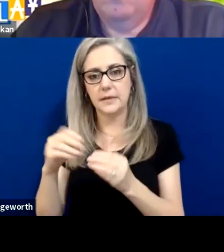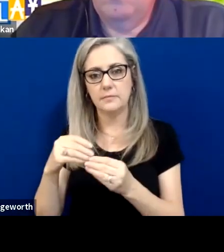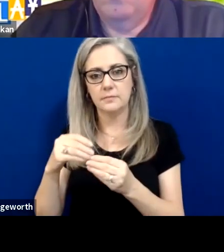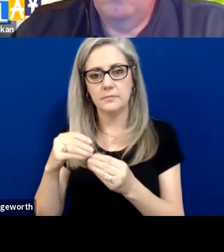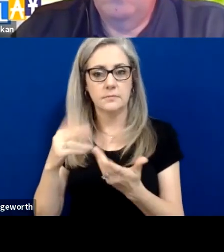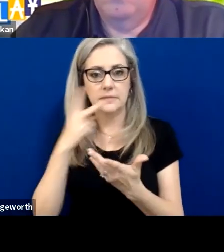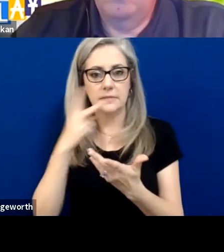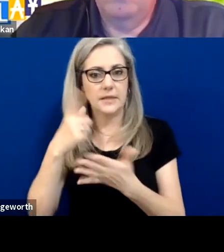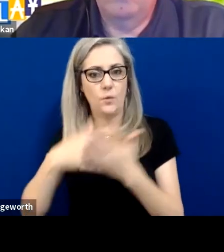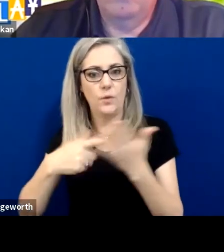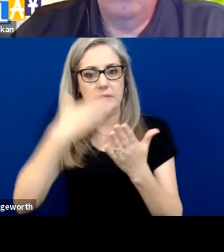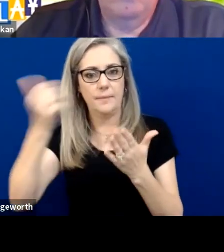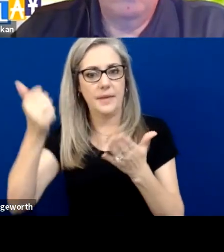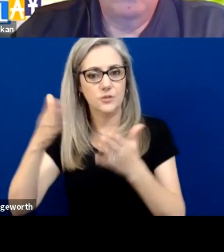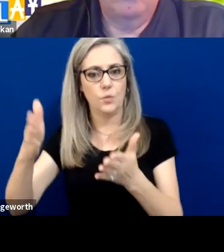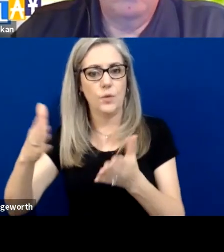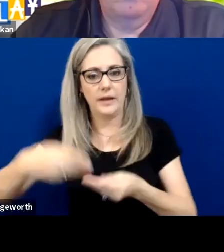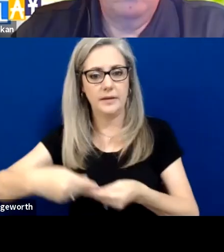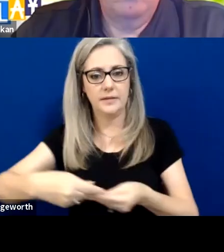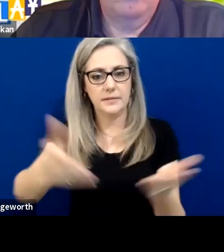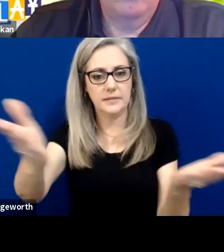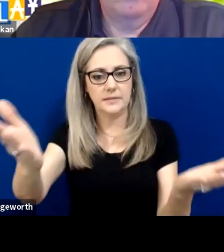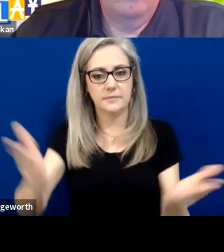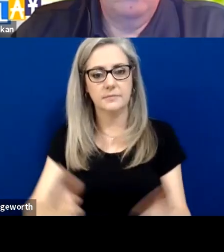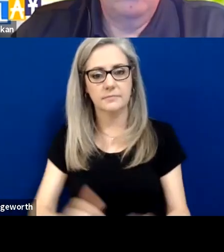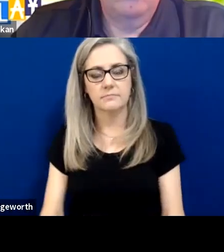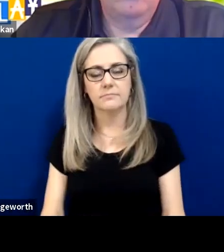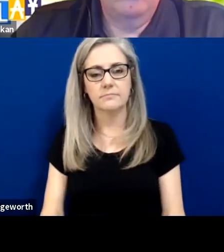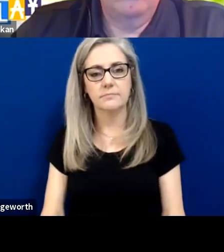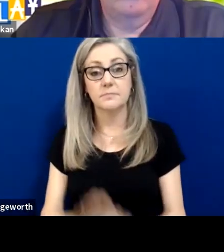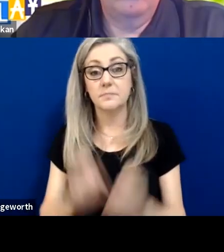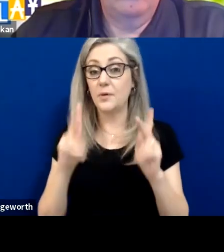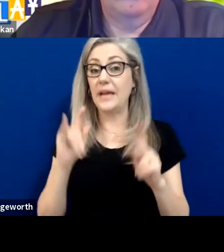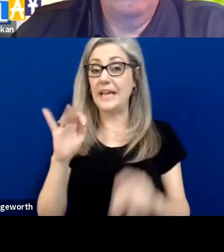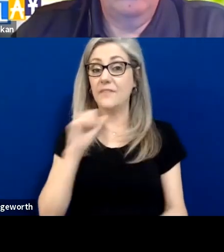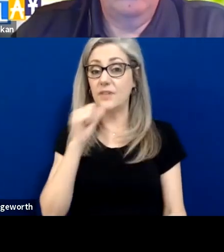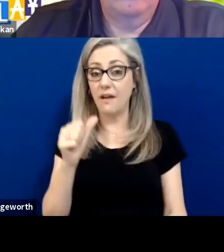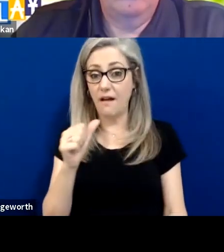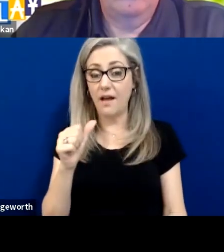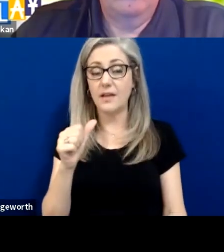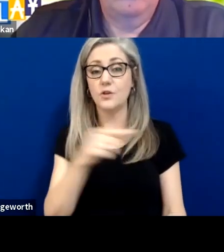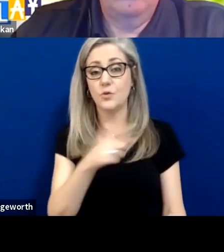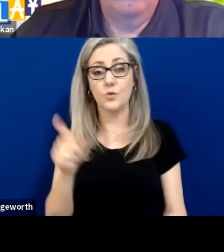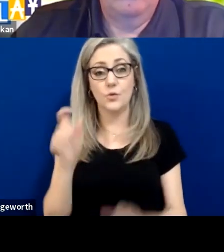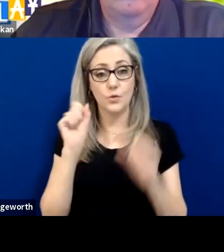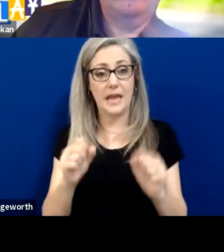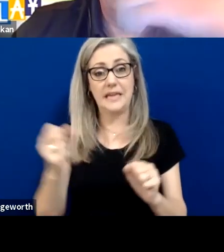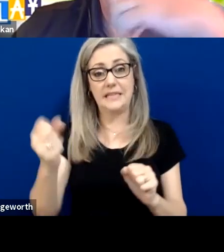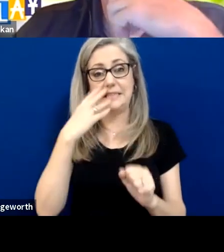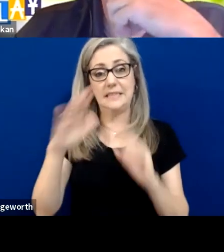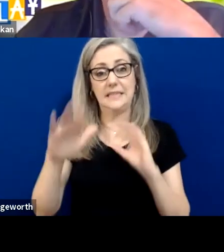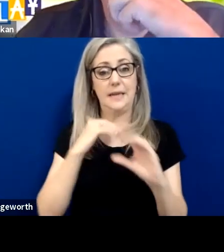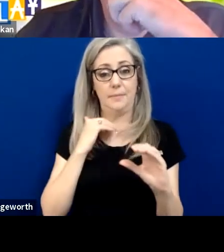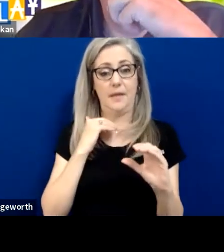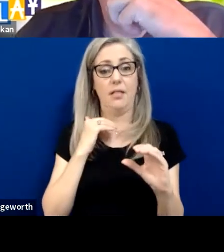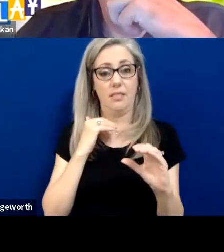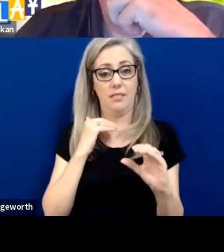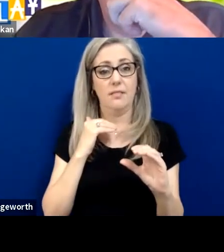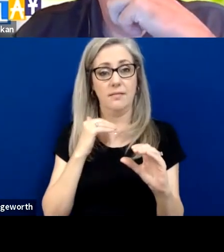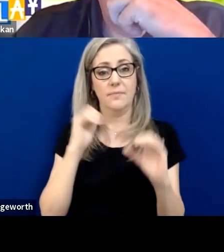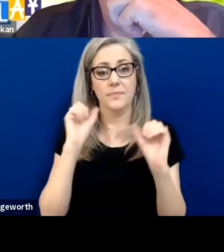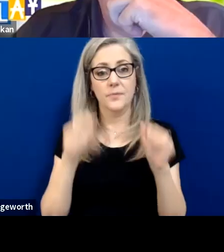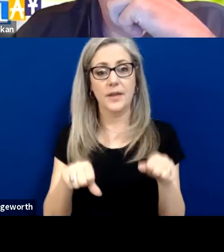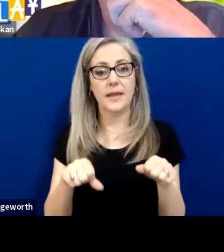the best way to disseminate that. Okay, if not, you can, guys, always send us an email and we'll be able